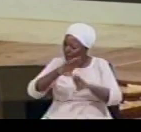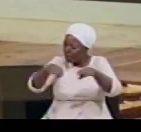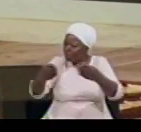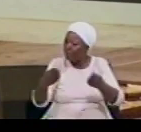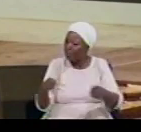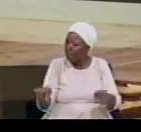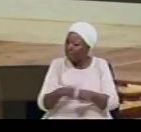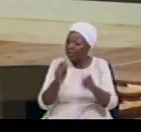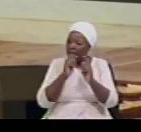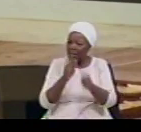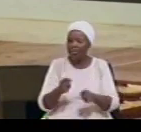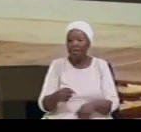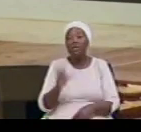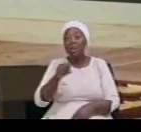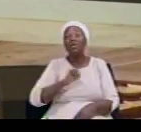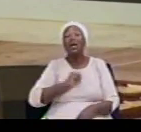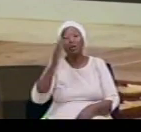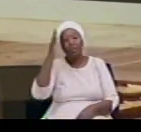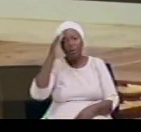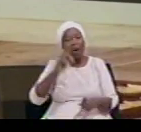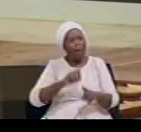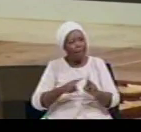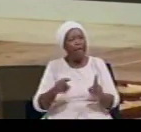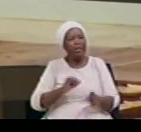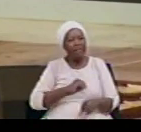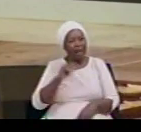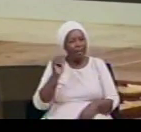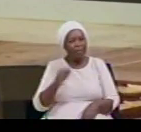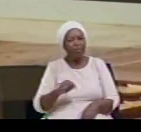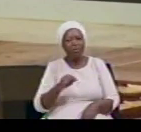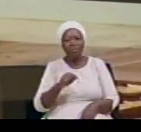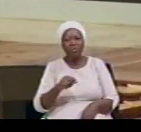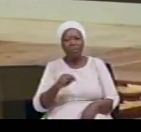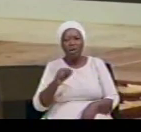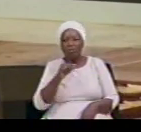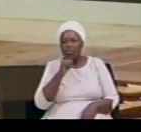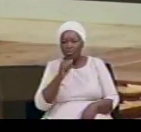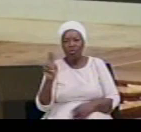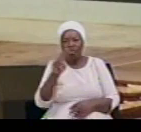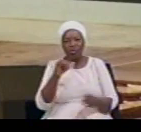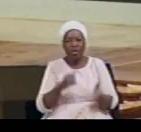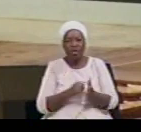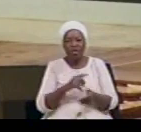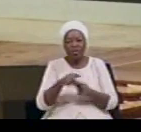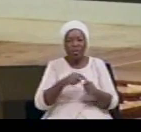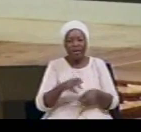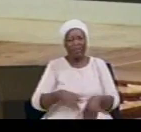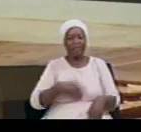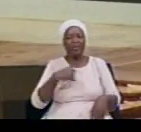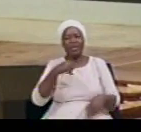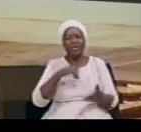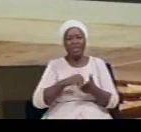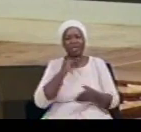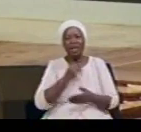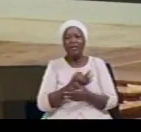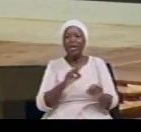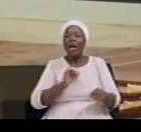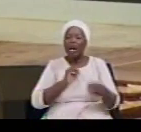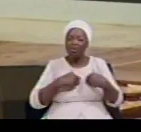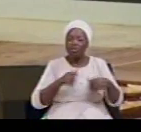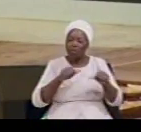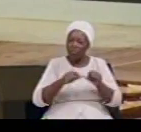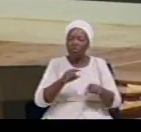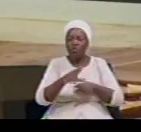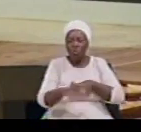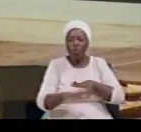know. But I must not use it while I feel it is free. I must keep on trekking. I must